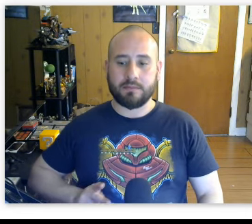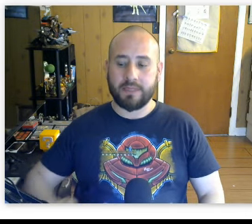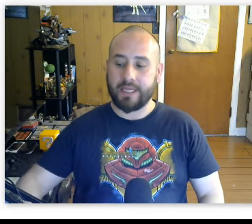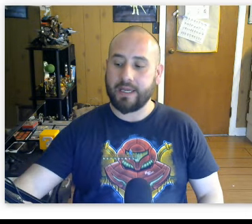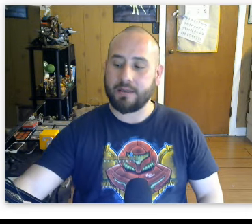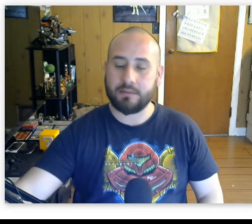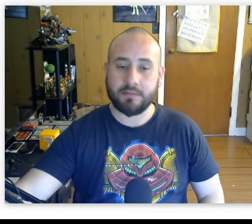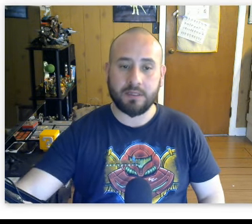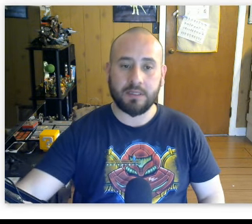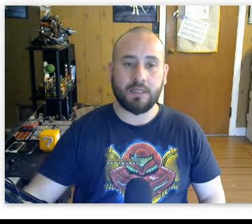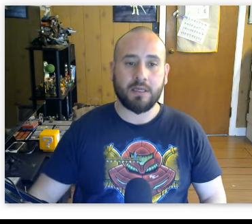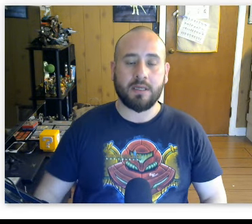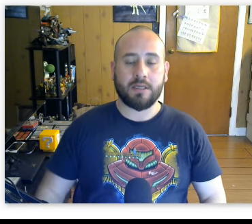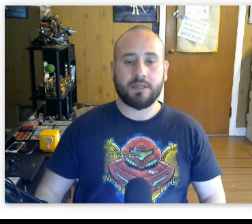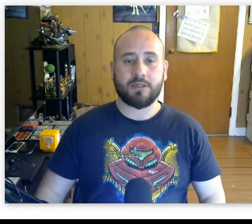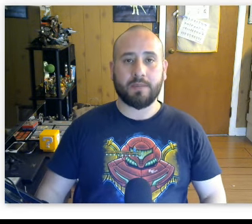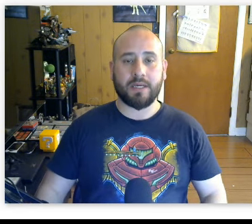BK.